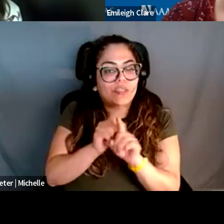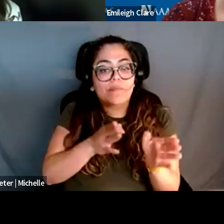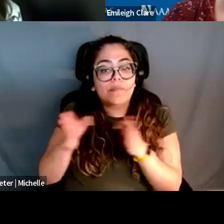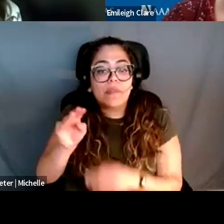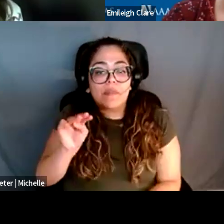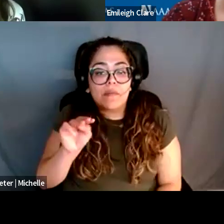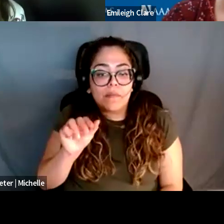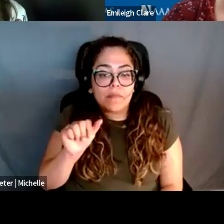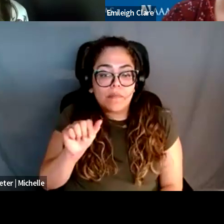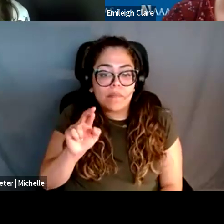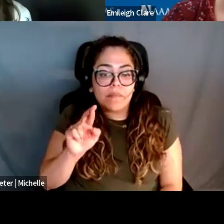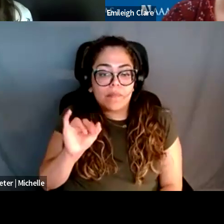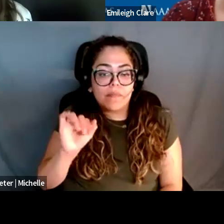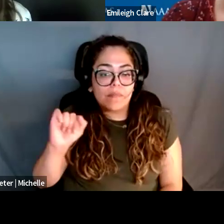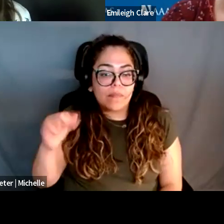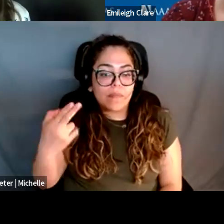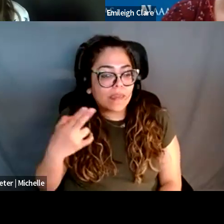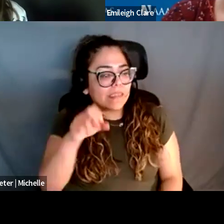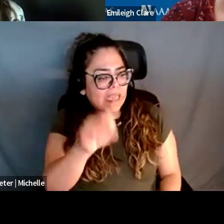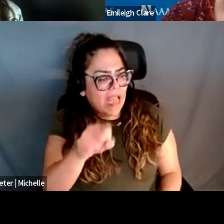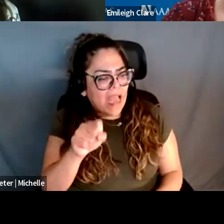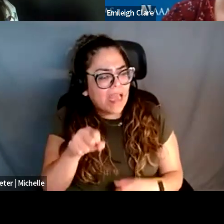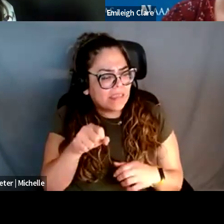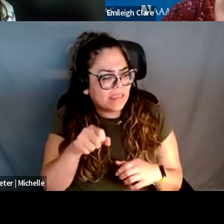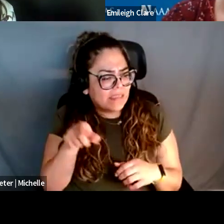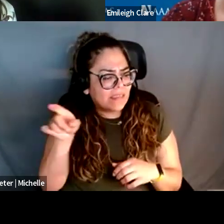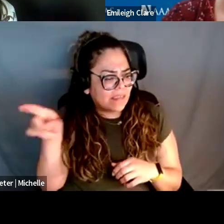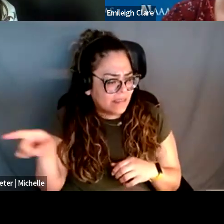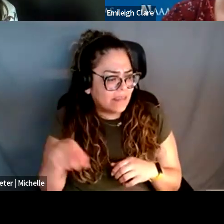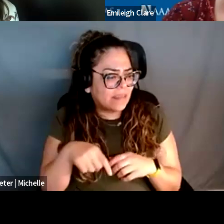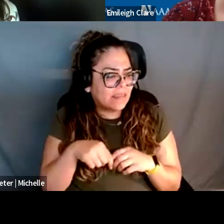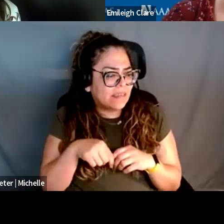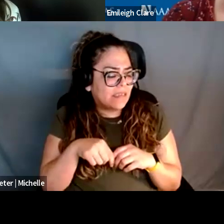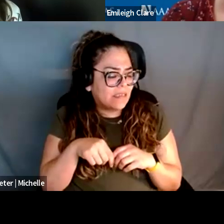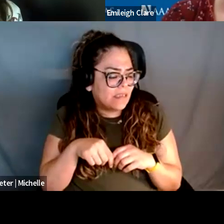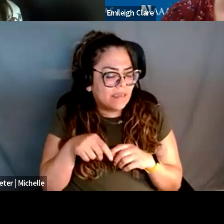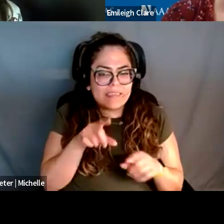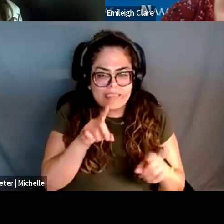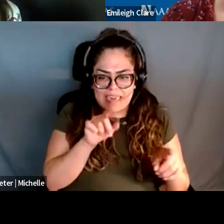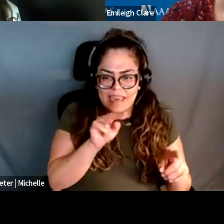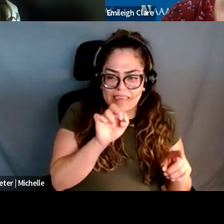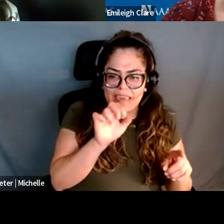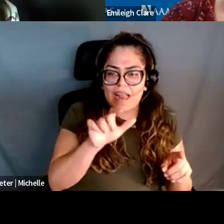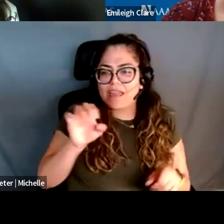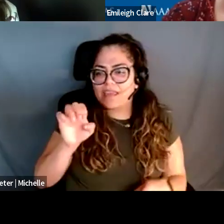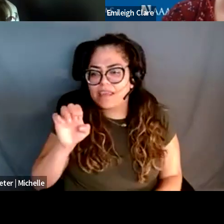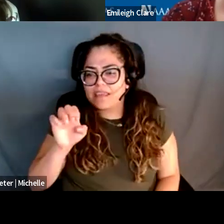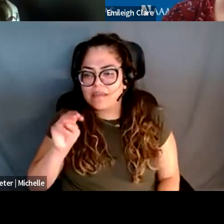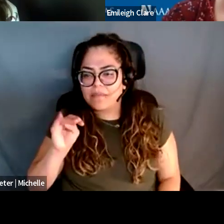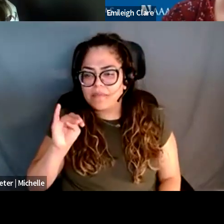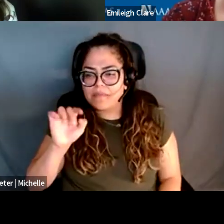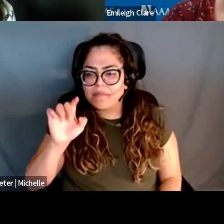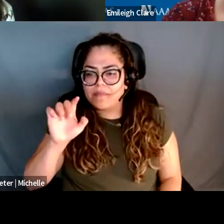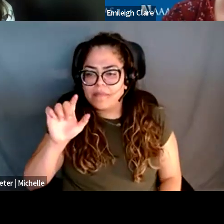share? Sure, and I'll echo, what Emileigh and Daniela have already mentioned. Just there's so